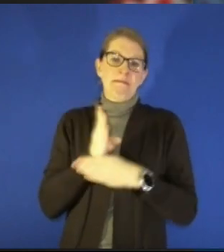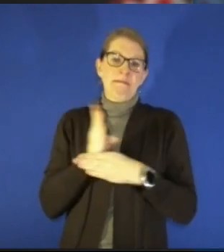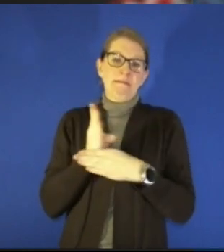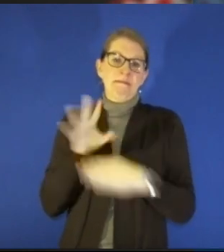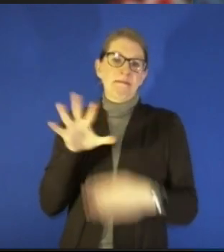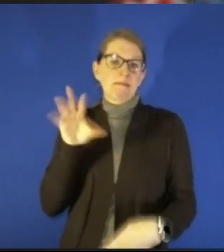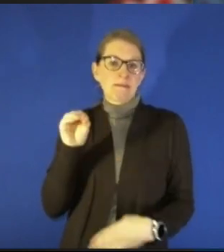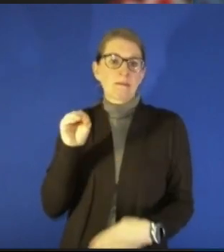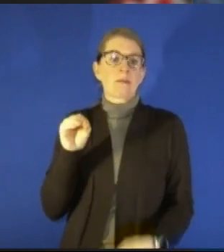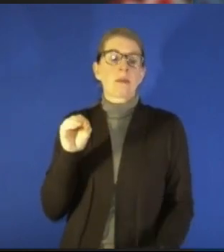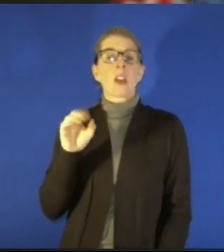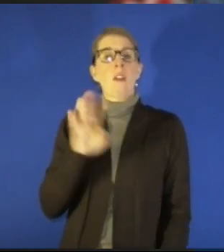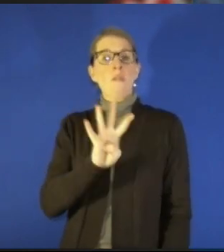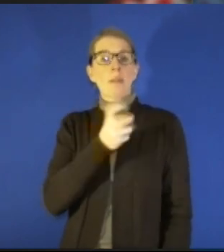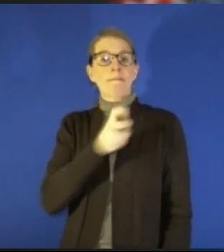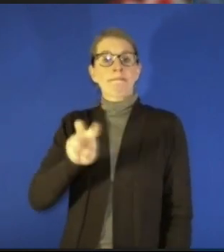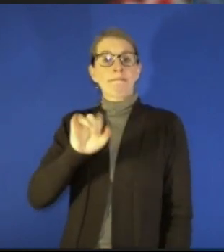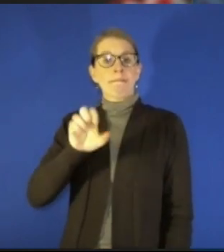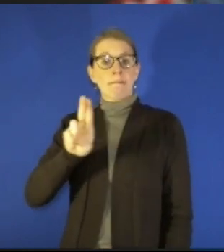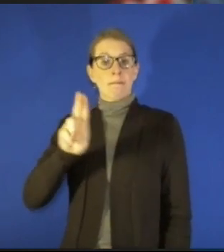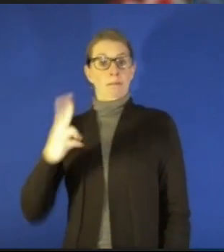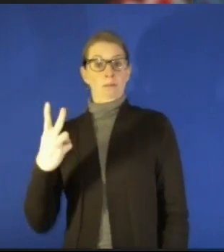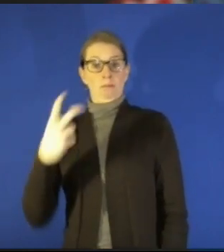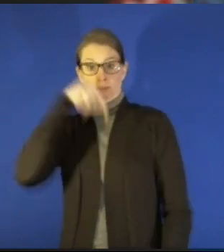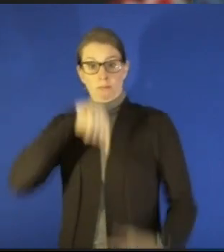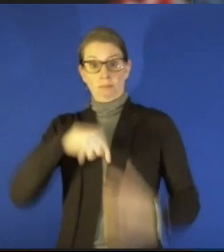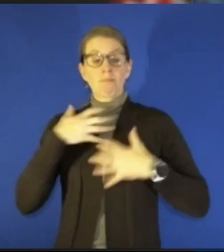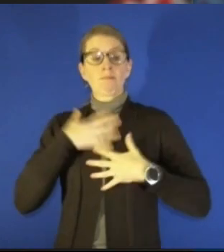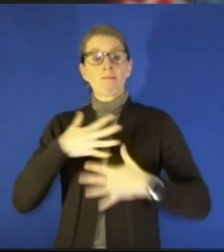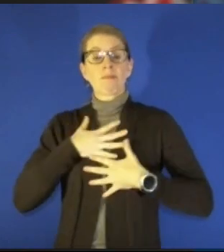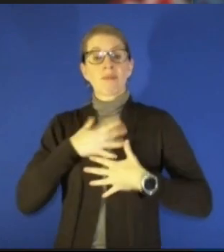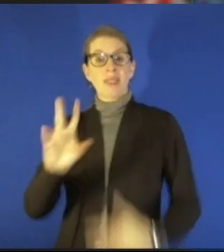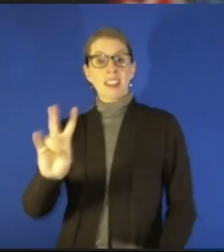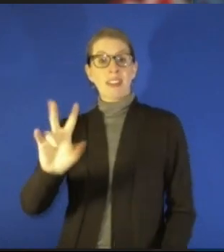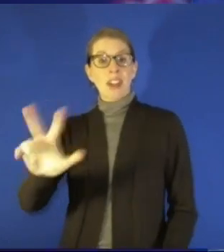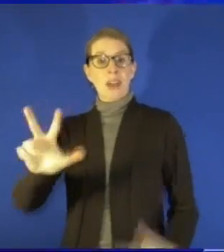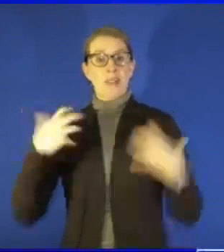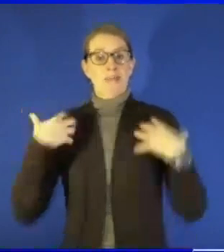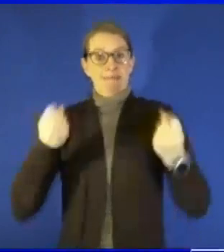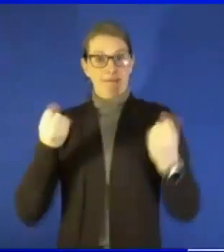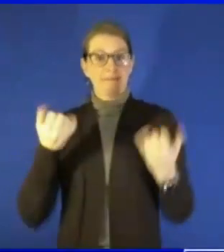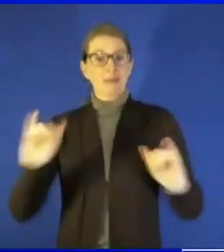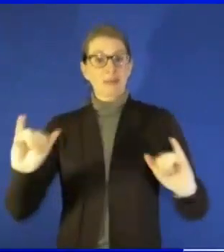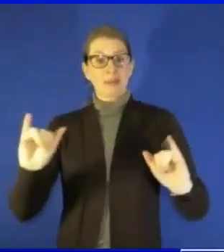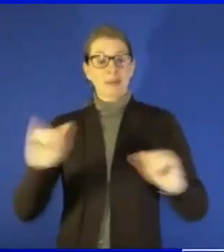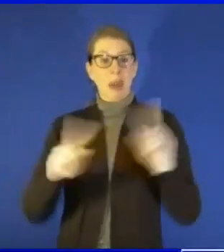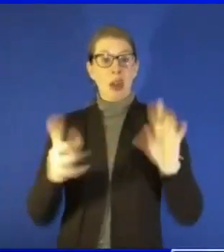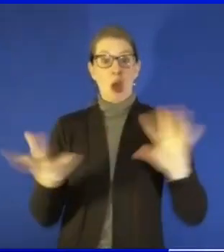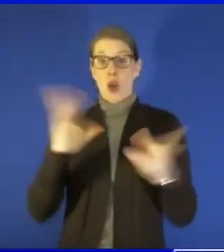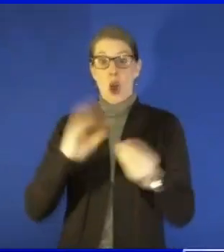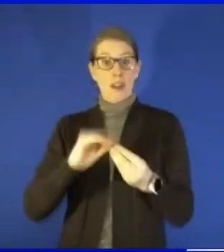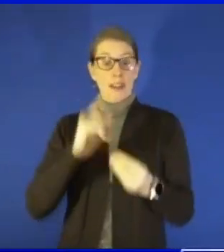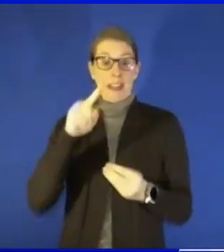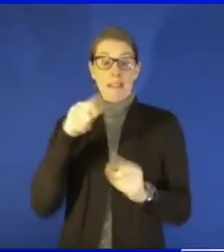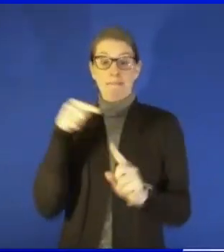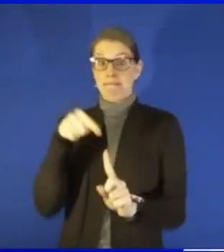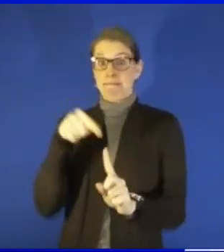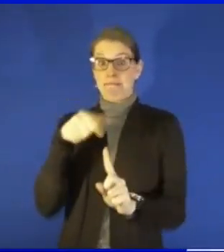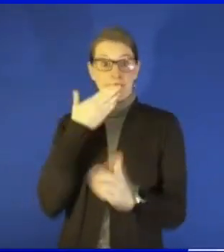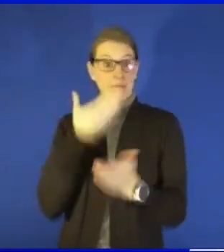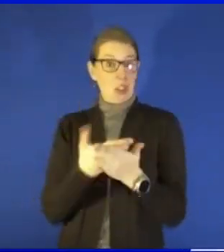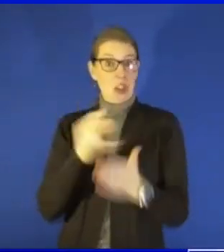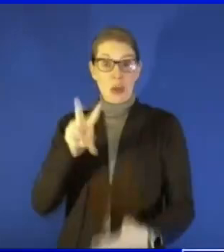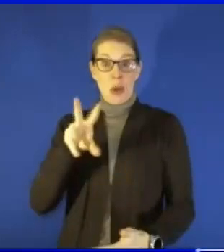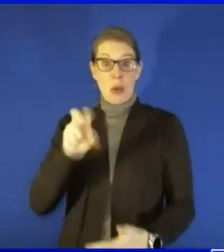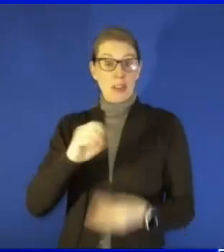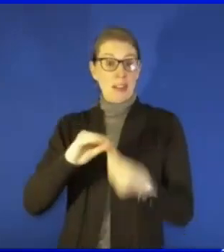in the ICU, 2 on the ventilator, still 73 in that recovery period. But overall, I think this is good news. We